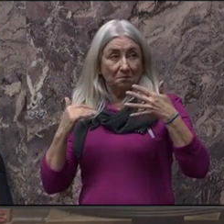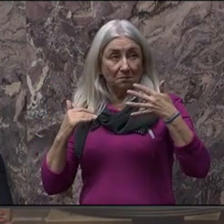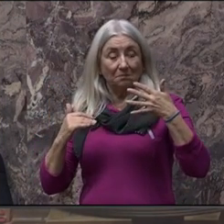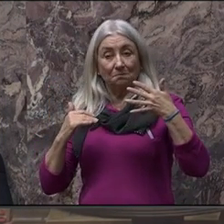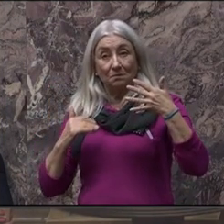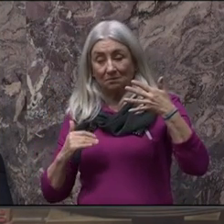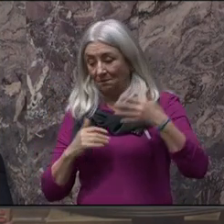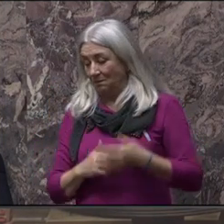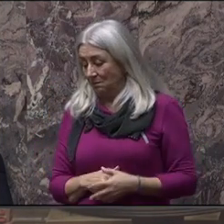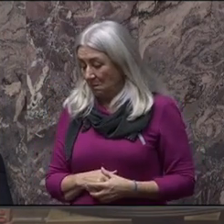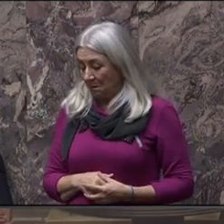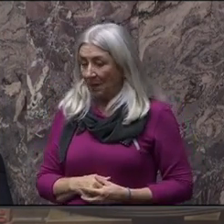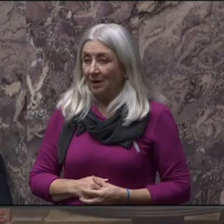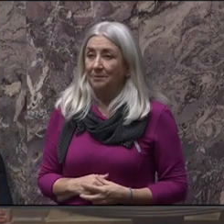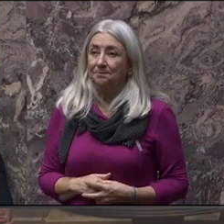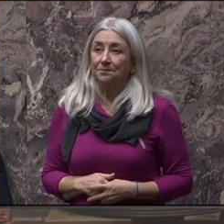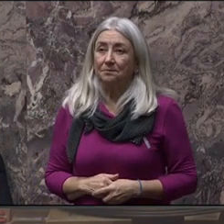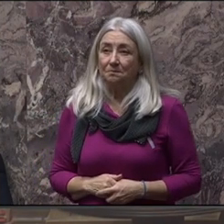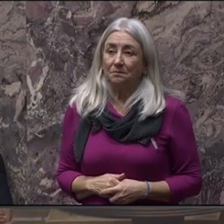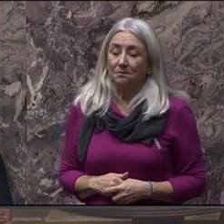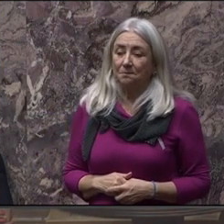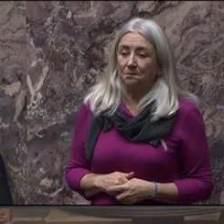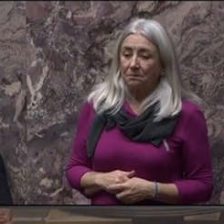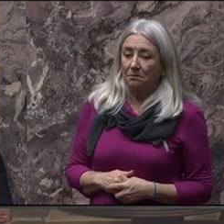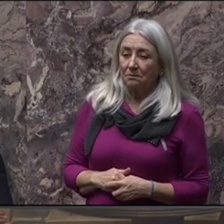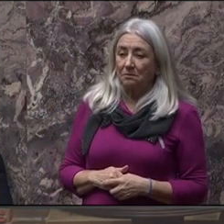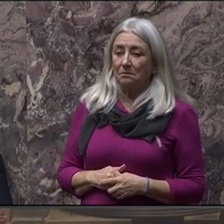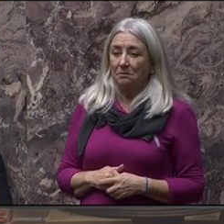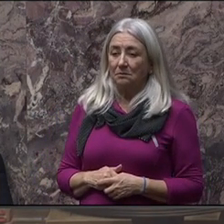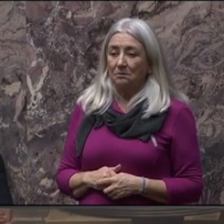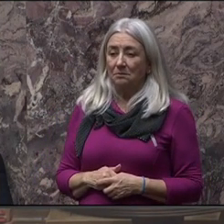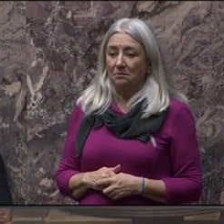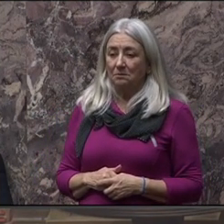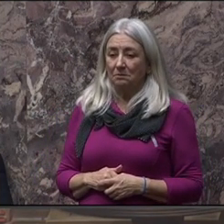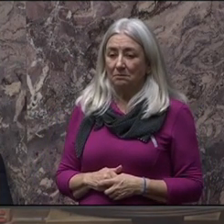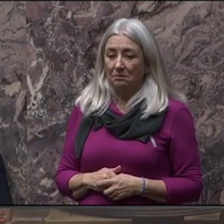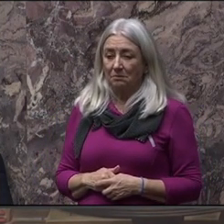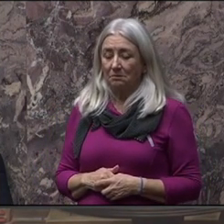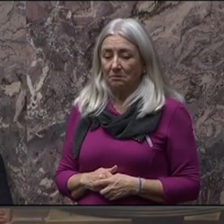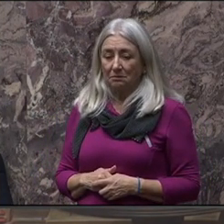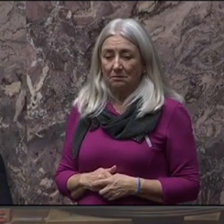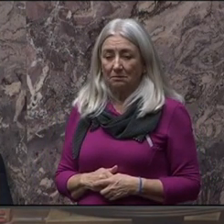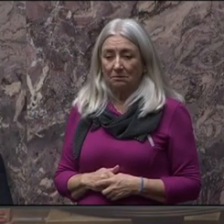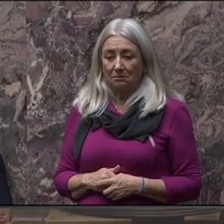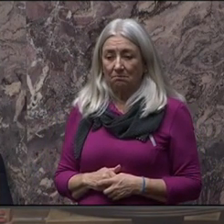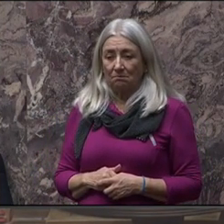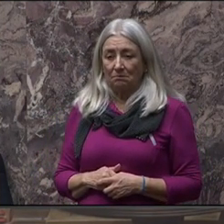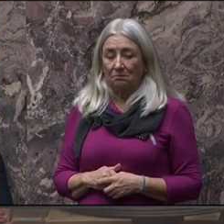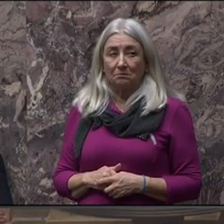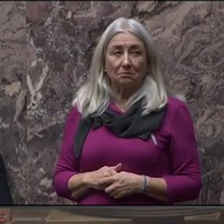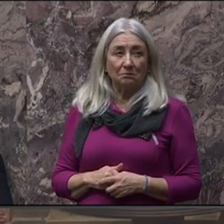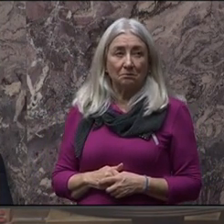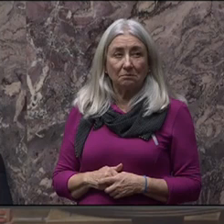Juhal, William Essen, W.P. Kinsella, Harold Mann, Vic